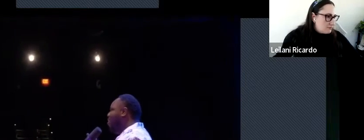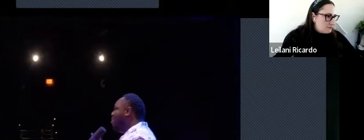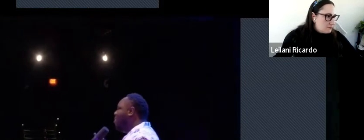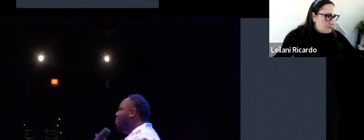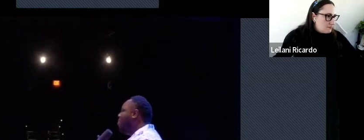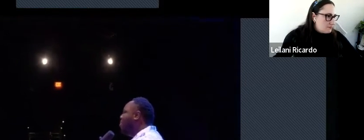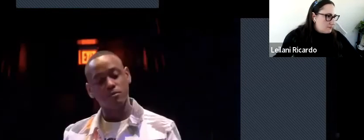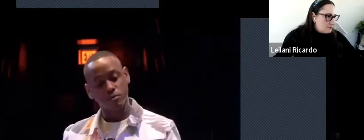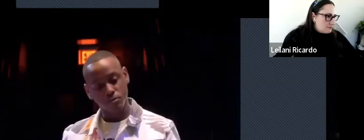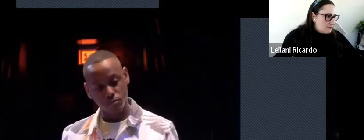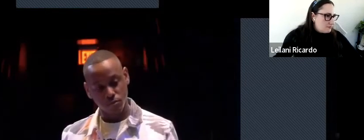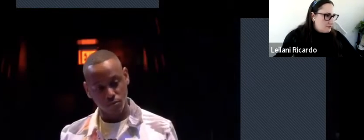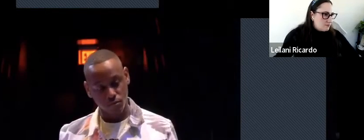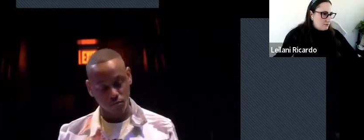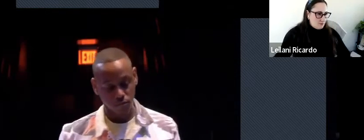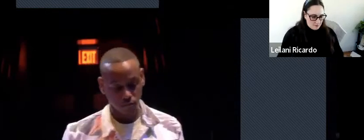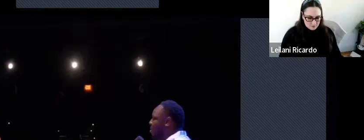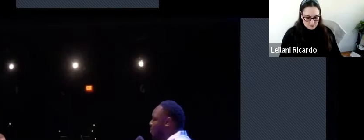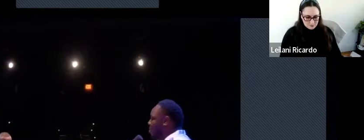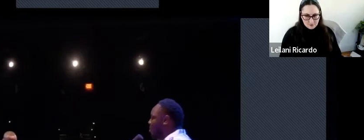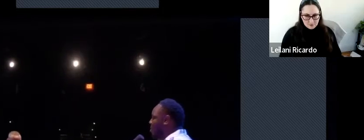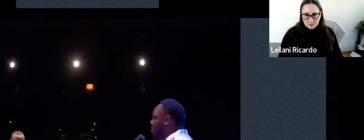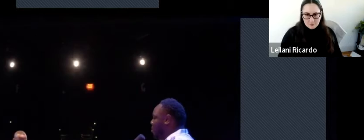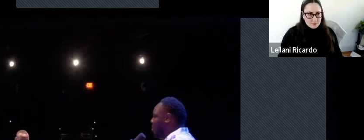Where I go,